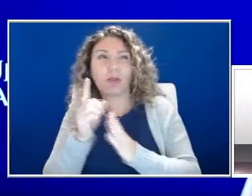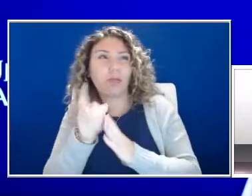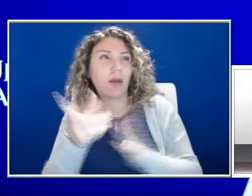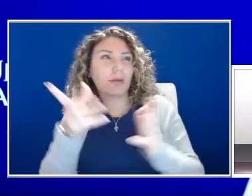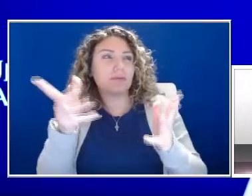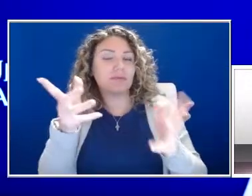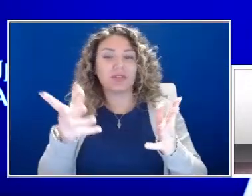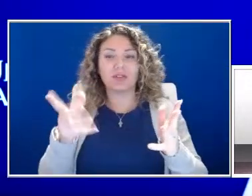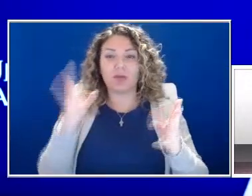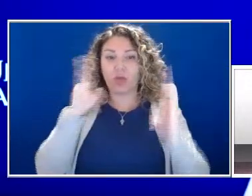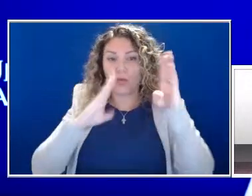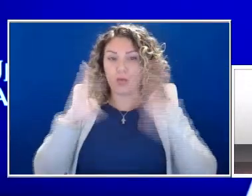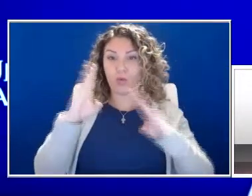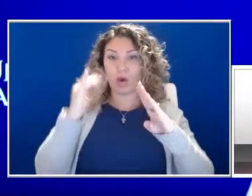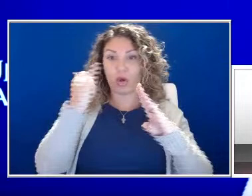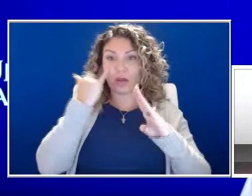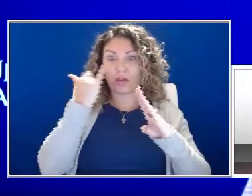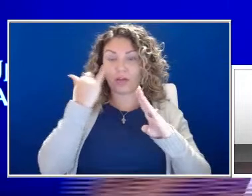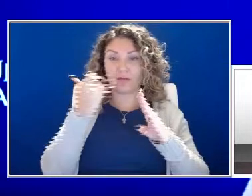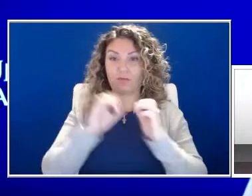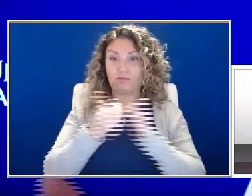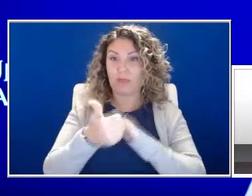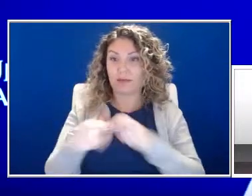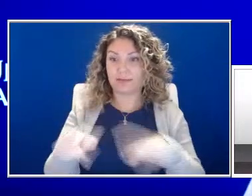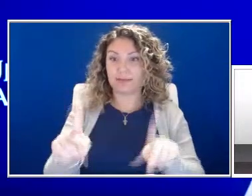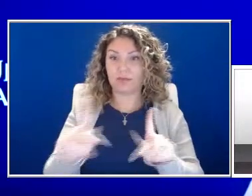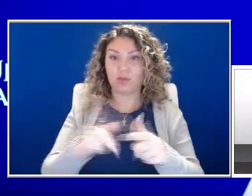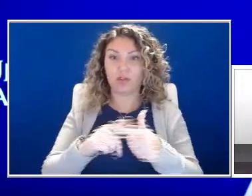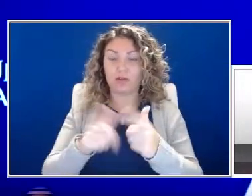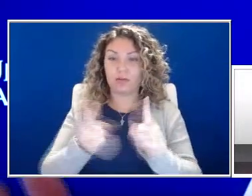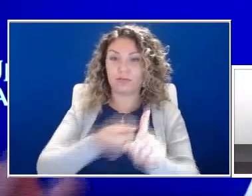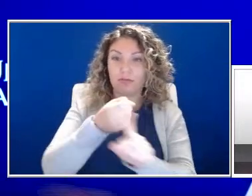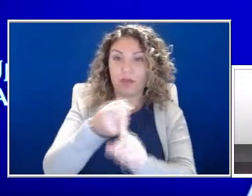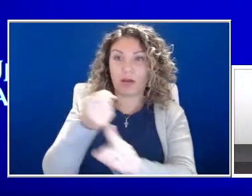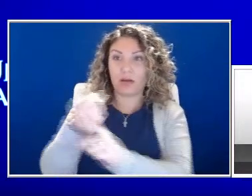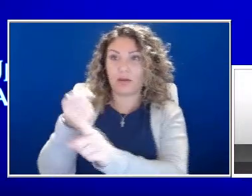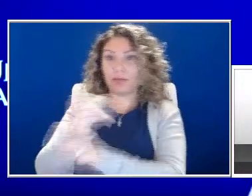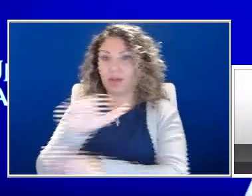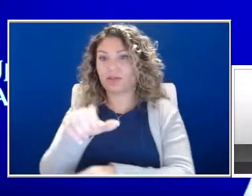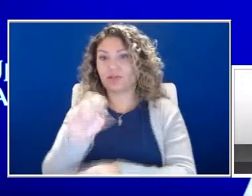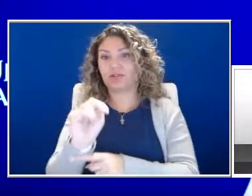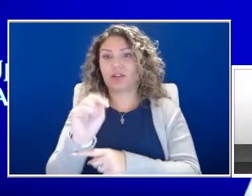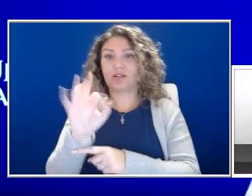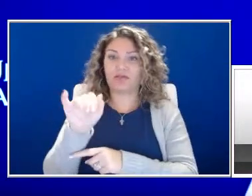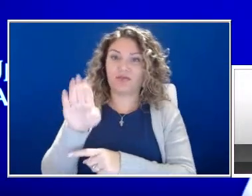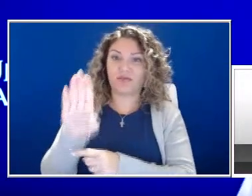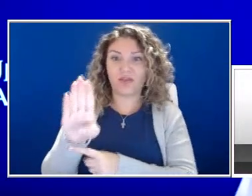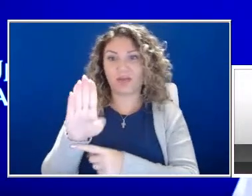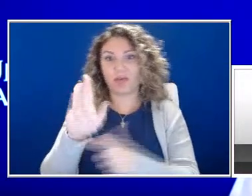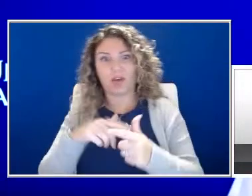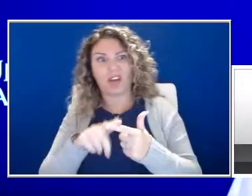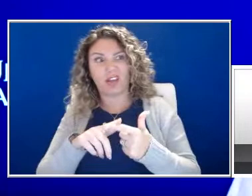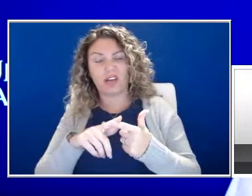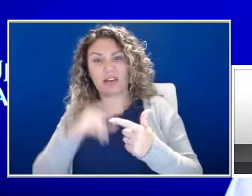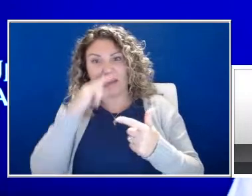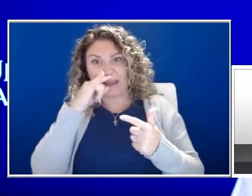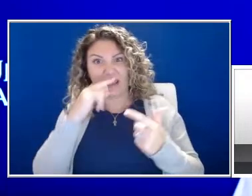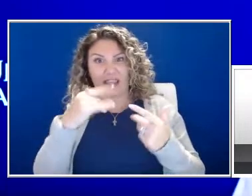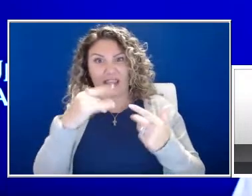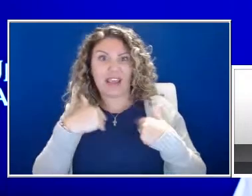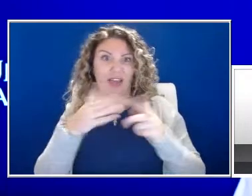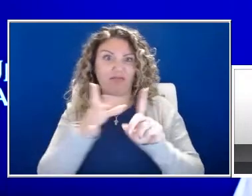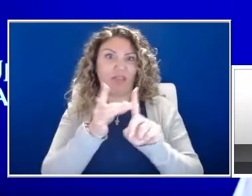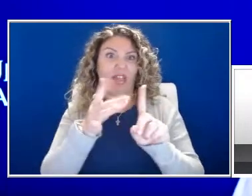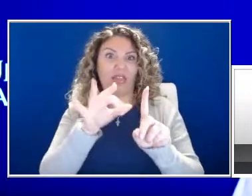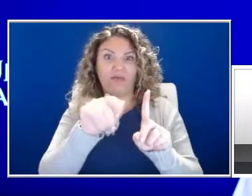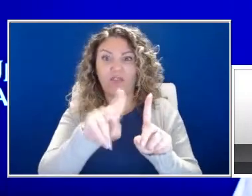is that if you pass up that opportunity, then all of a sudden it's January and February and your kid has the flu, and so is the rest of the family. So I'd say if